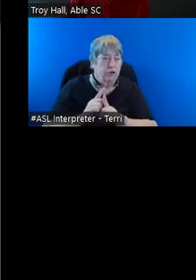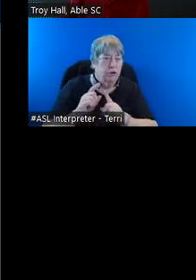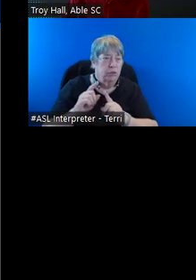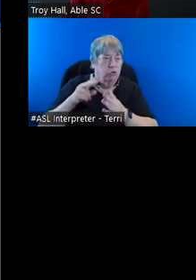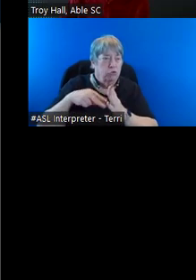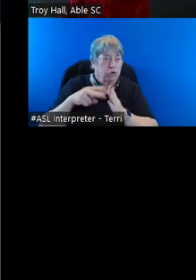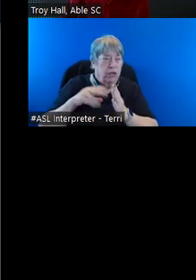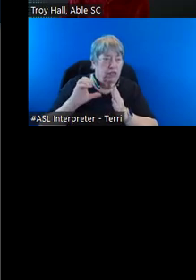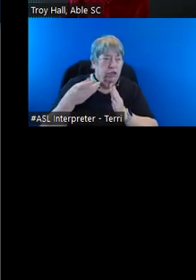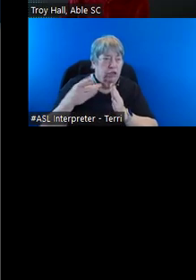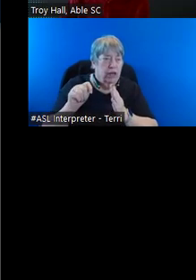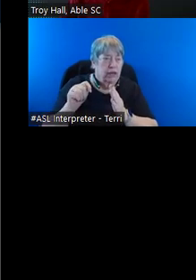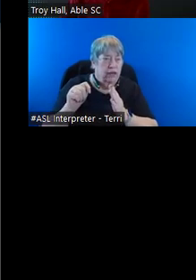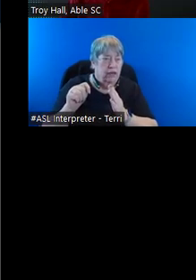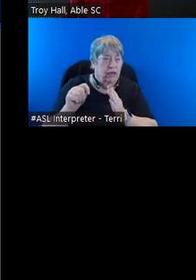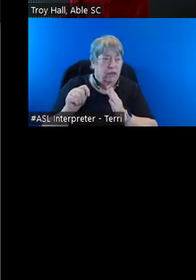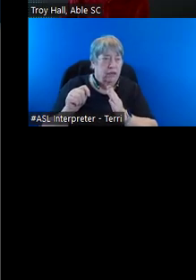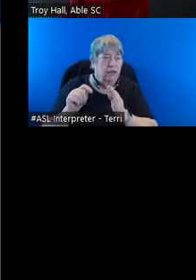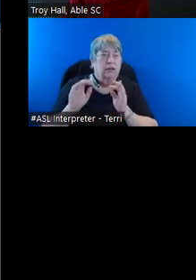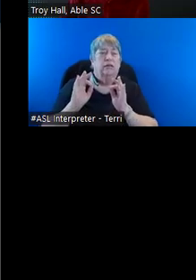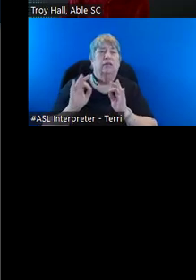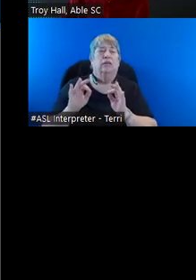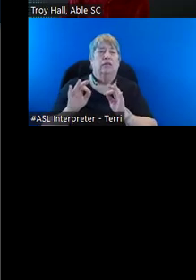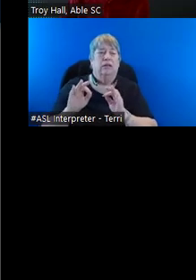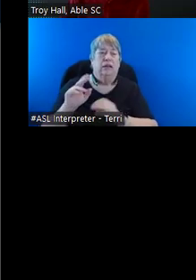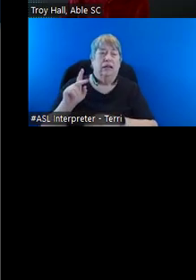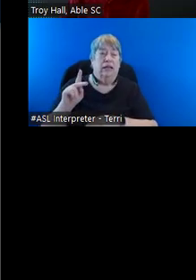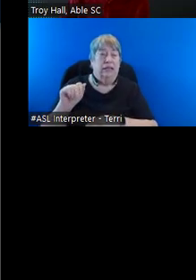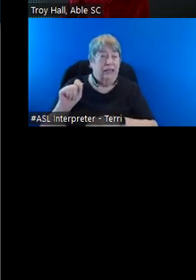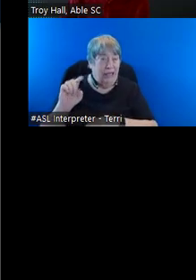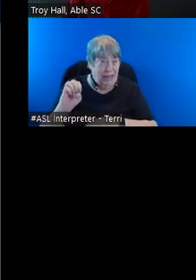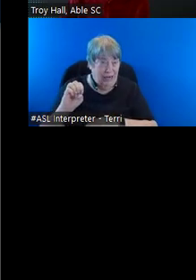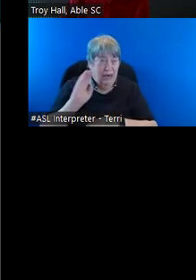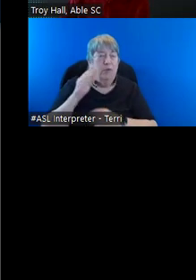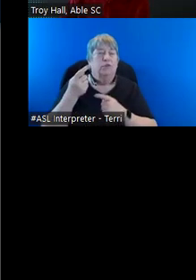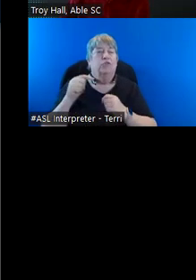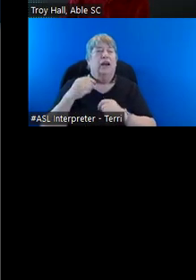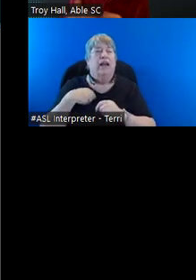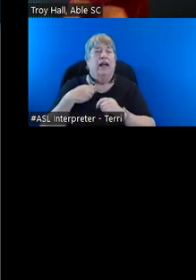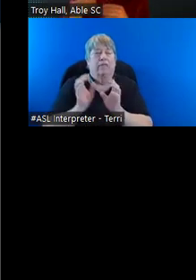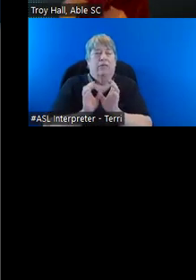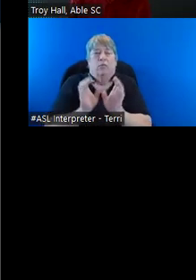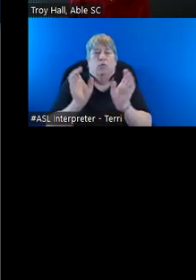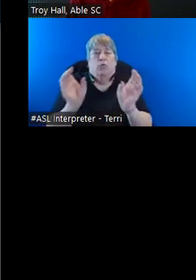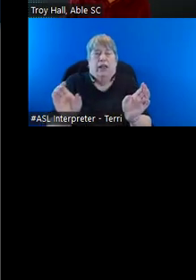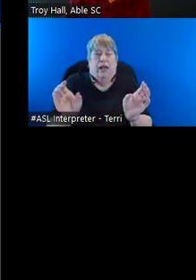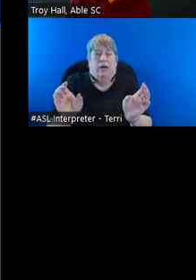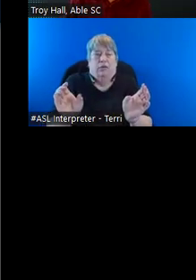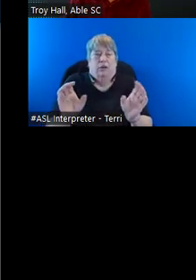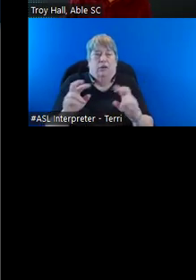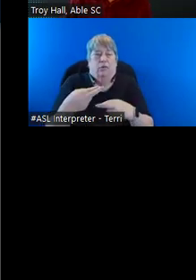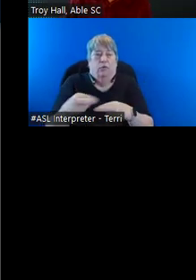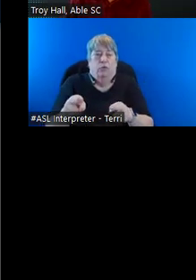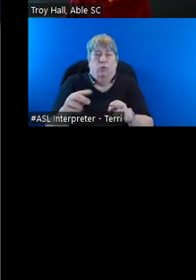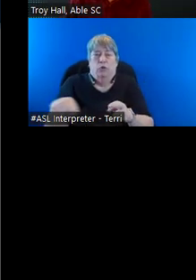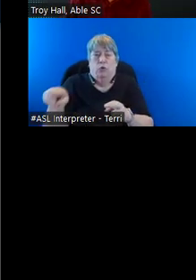Oh yeah. And Kate, I'm going to work in some breakout rooms so you guys can also connect with each